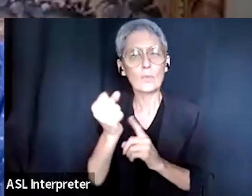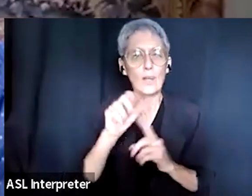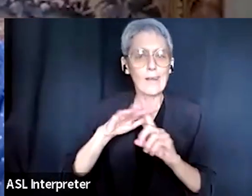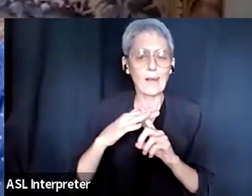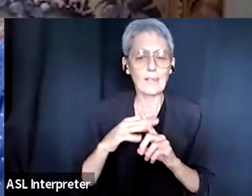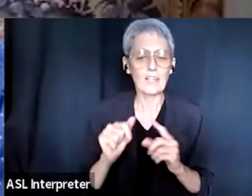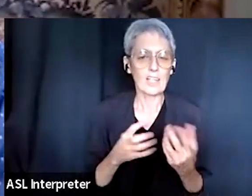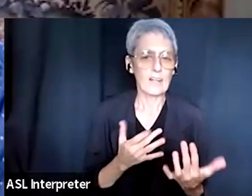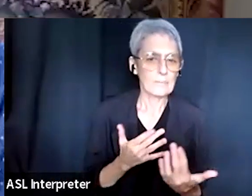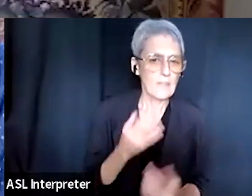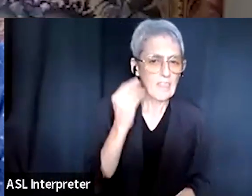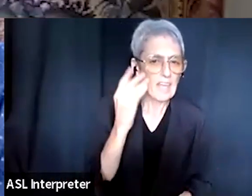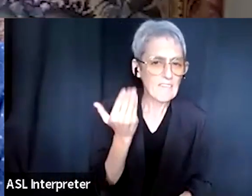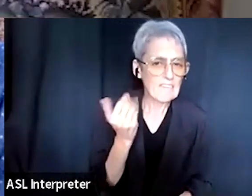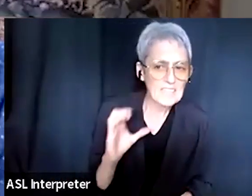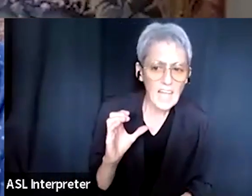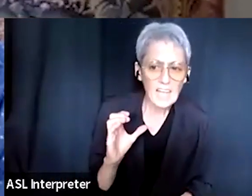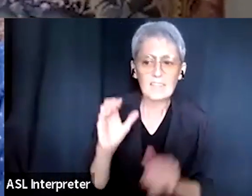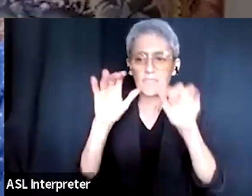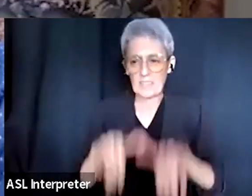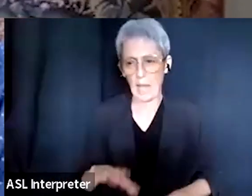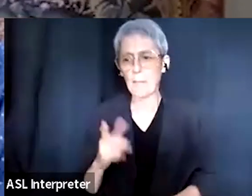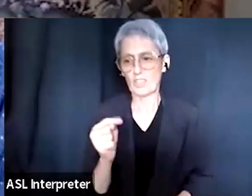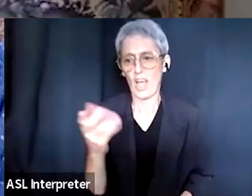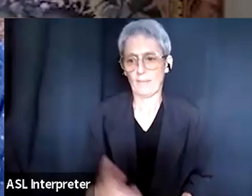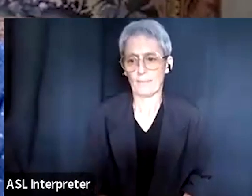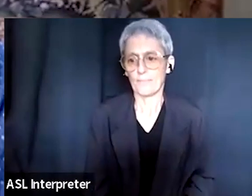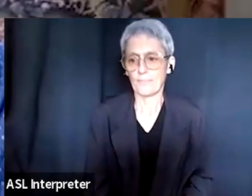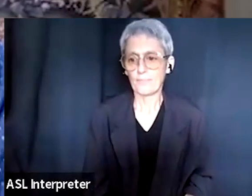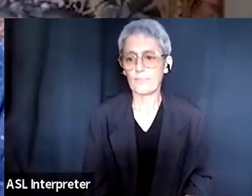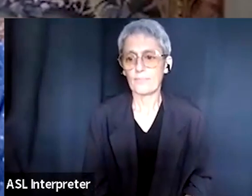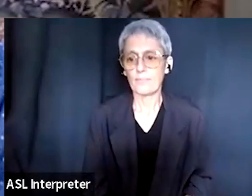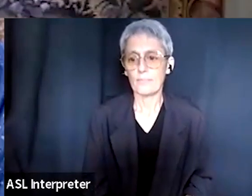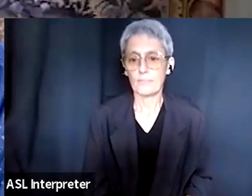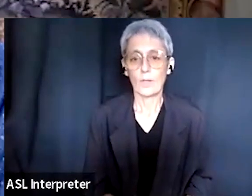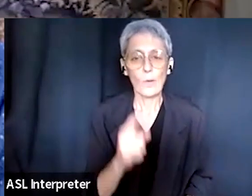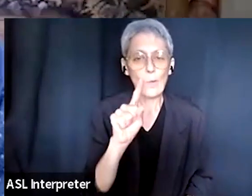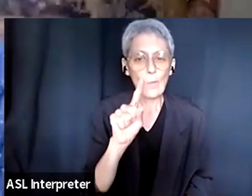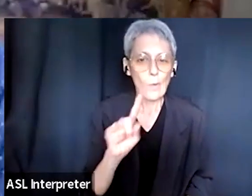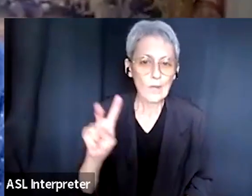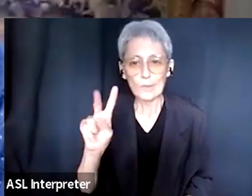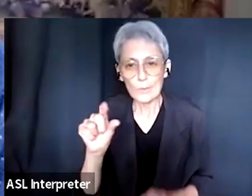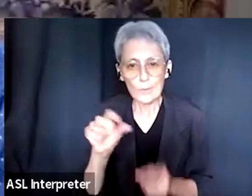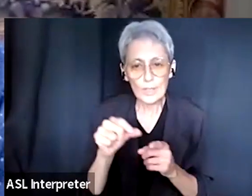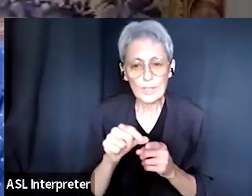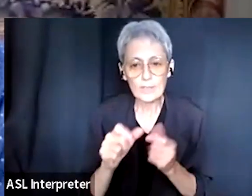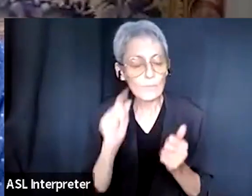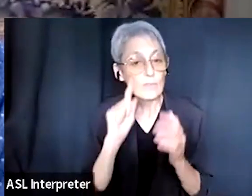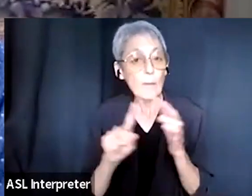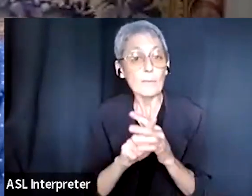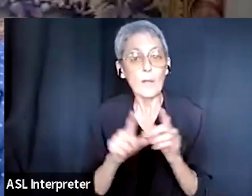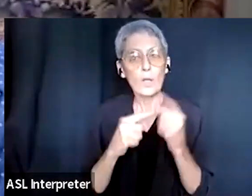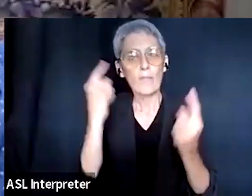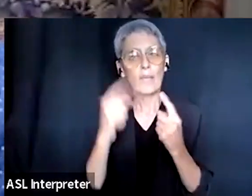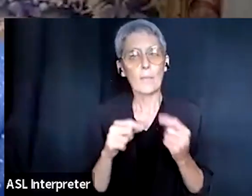come up with those words and put them in the chat. And we're gonna look at those words, okay? 1 to 2 words come to your mind when you think of the science